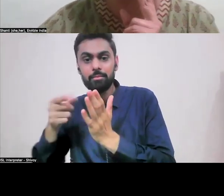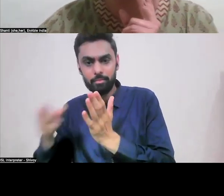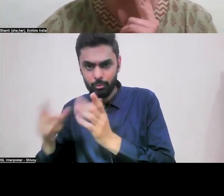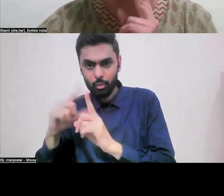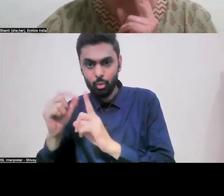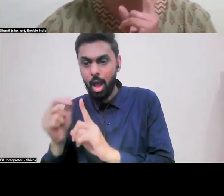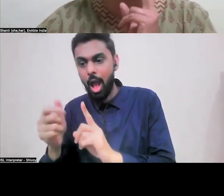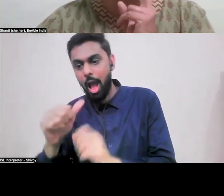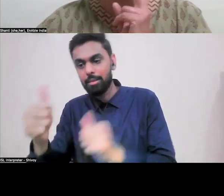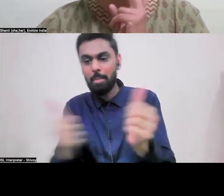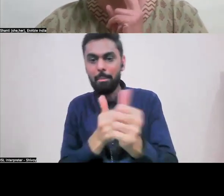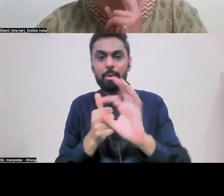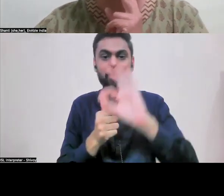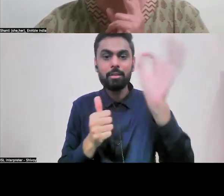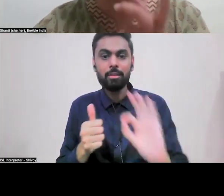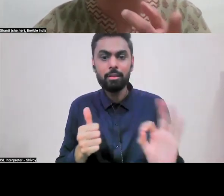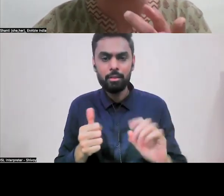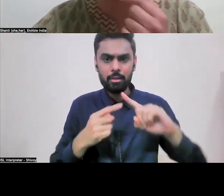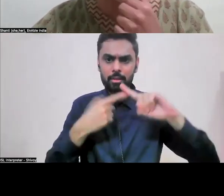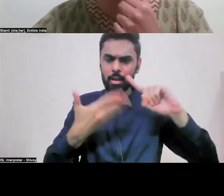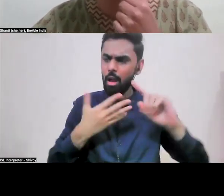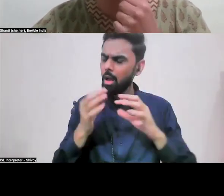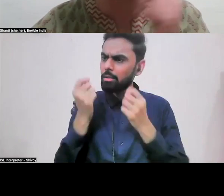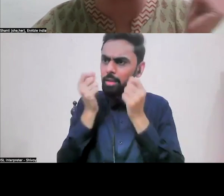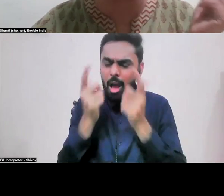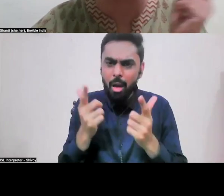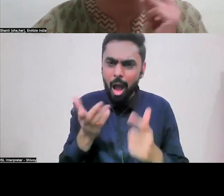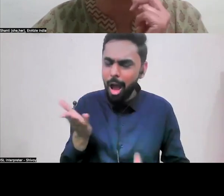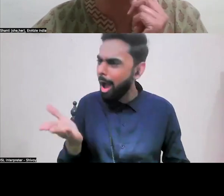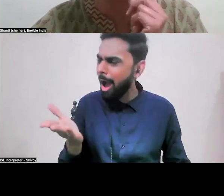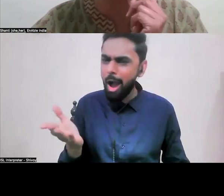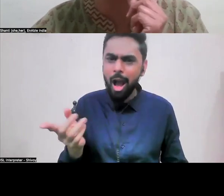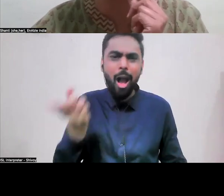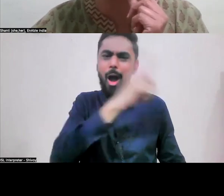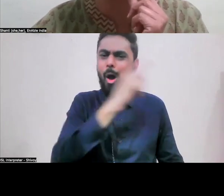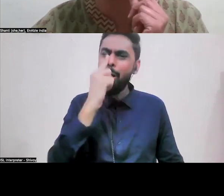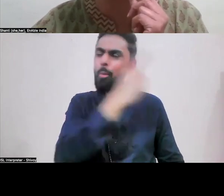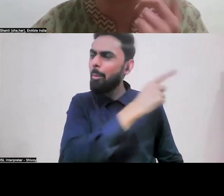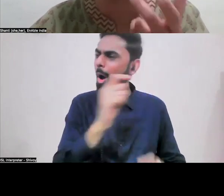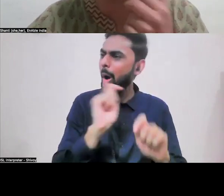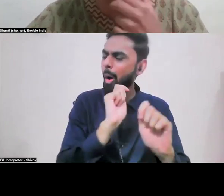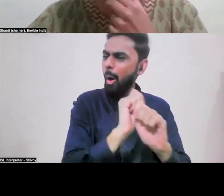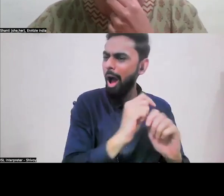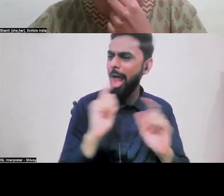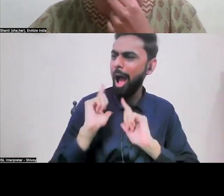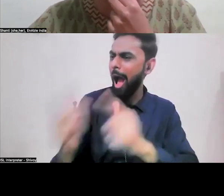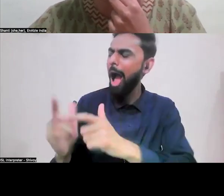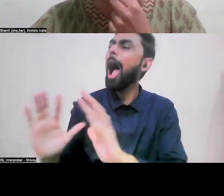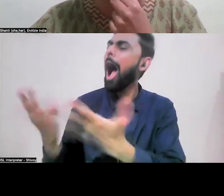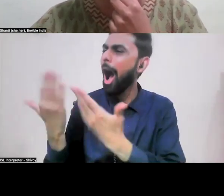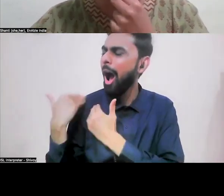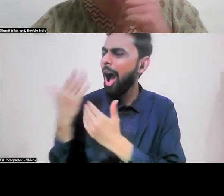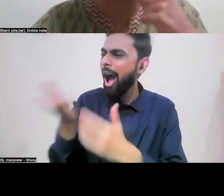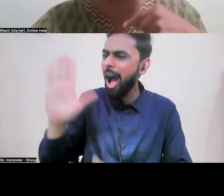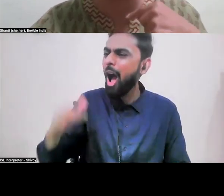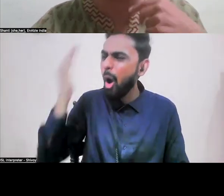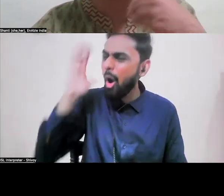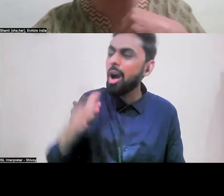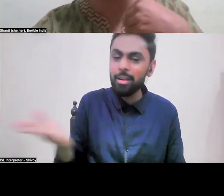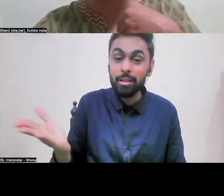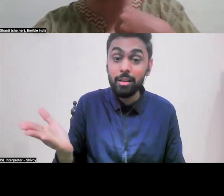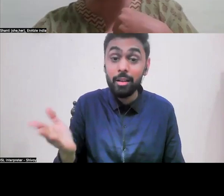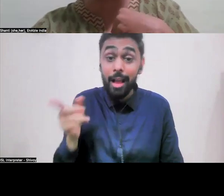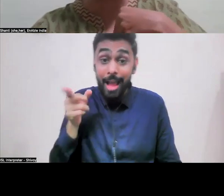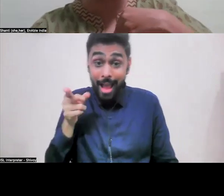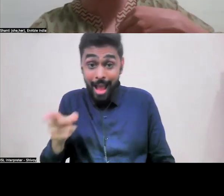supposed to do. The trainer was very surprised, like, how come you're doing that girl's management, whatever she's supposed to do? So that